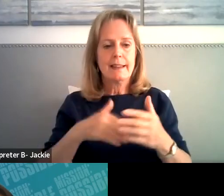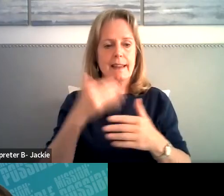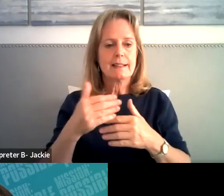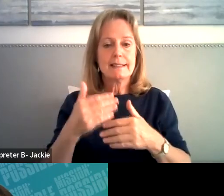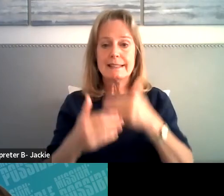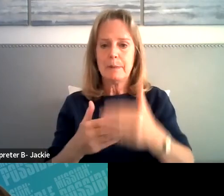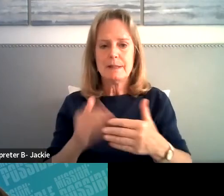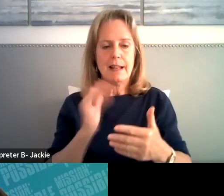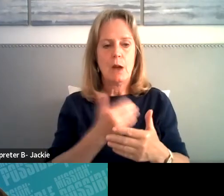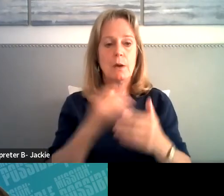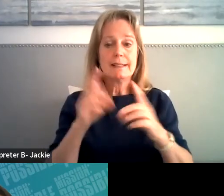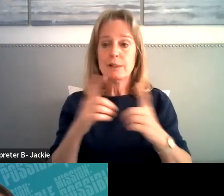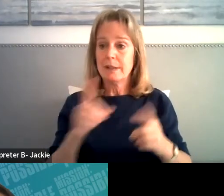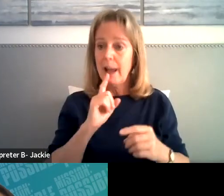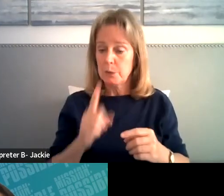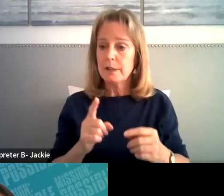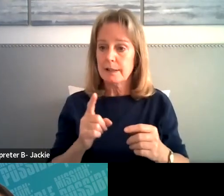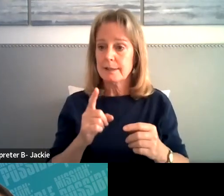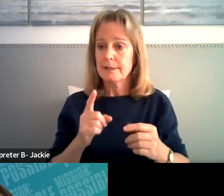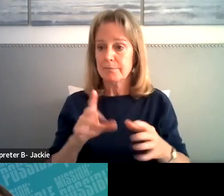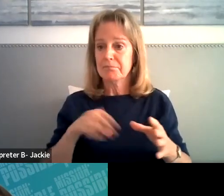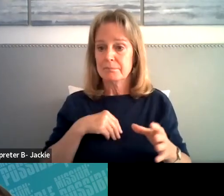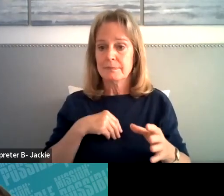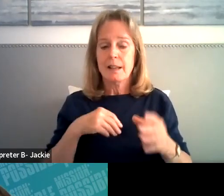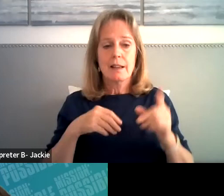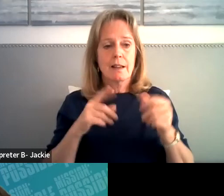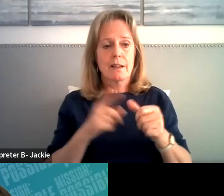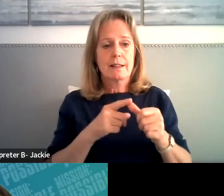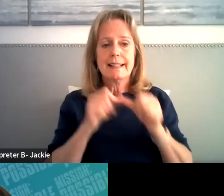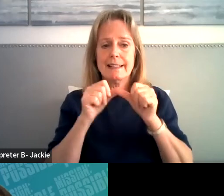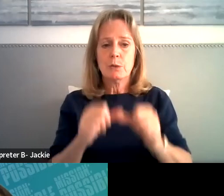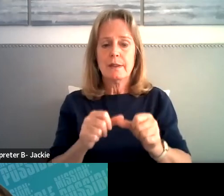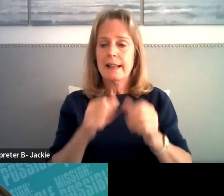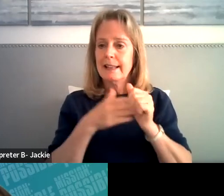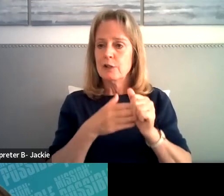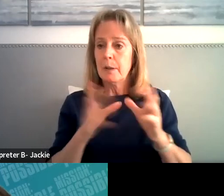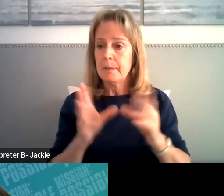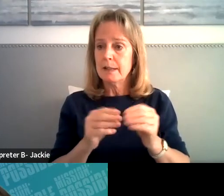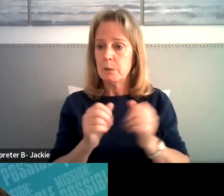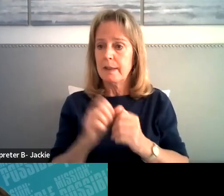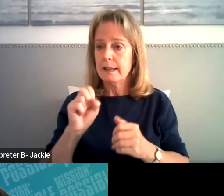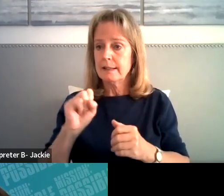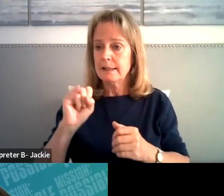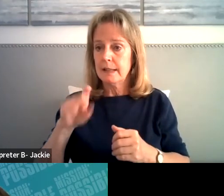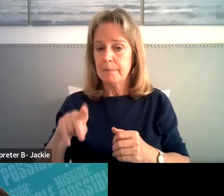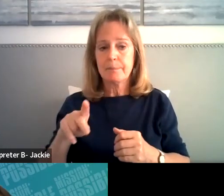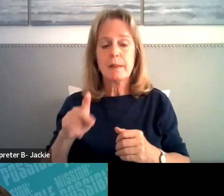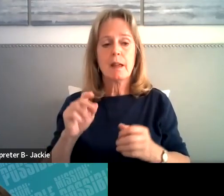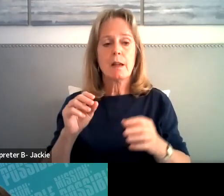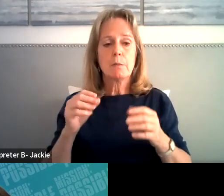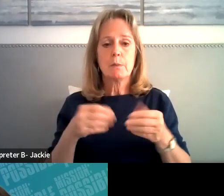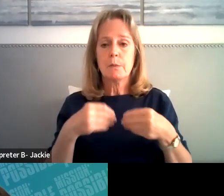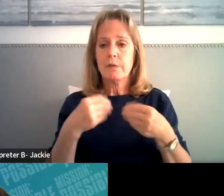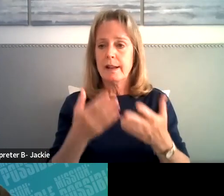our district is actually taking on. The first one is continuing those leadership meetings with SIP and providing